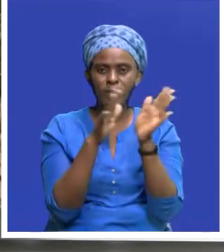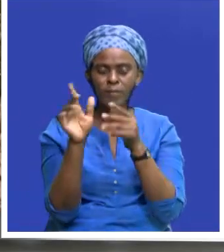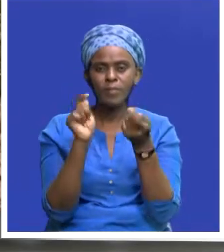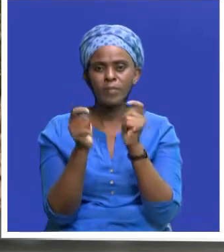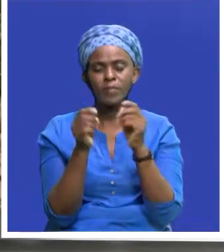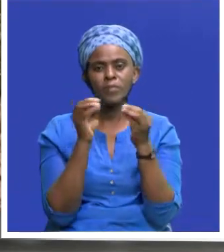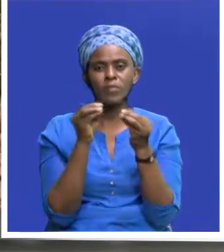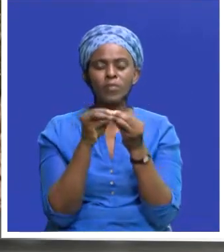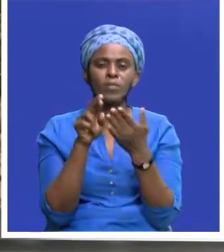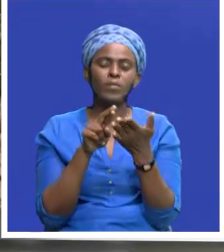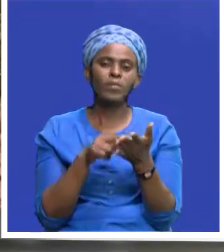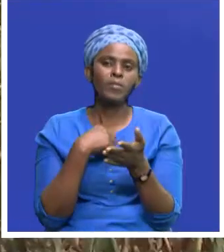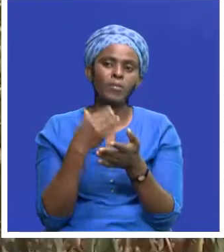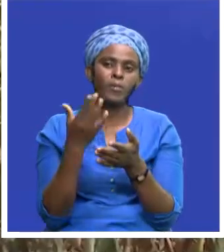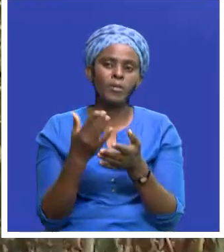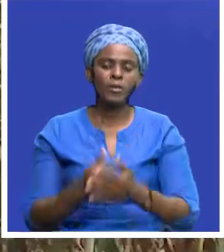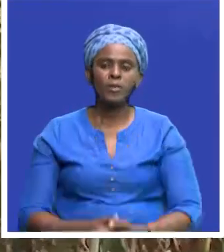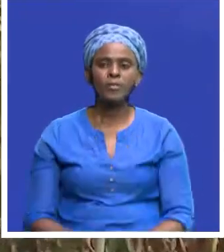We have more in this report.